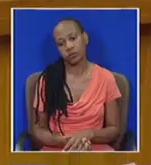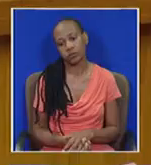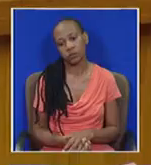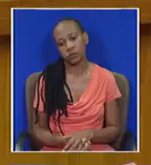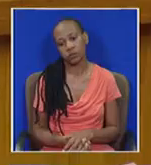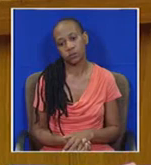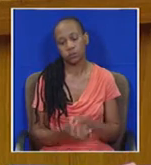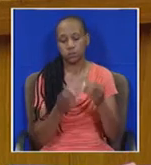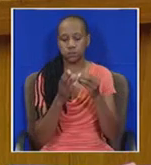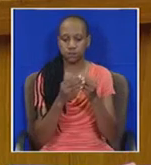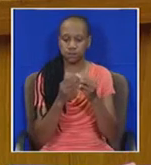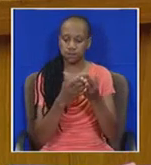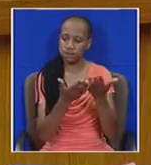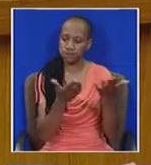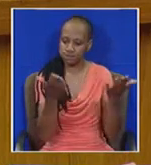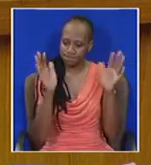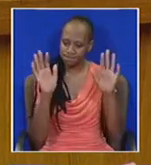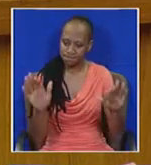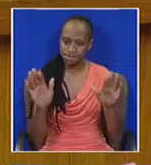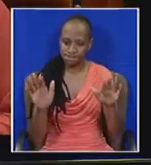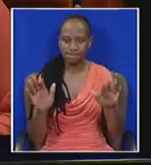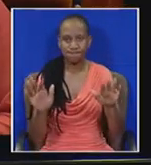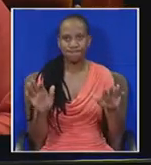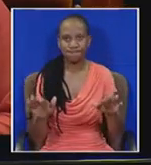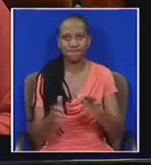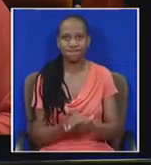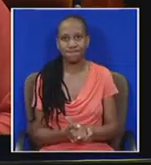Honorable members, you are going to delay Honorable Malema.